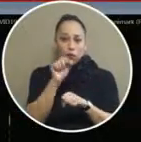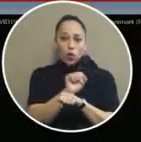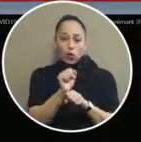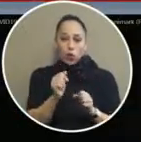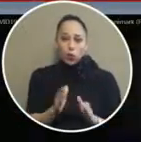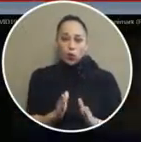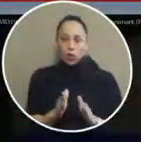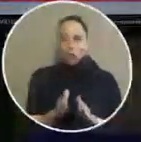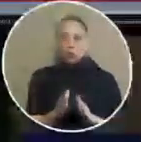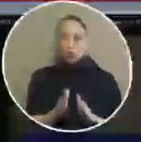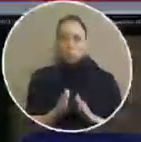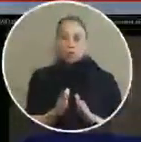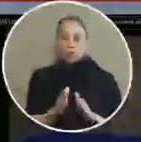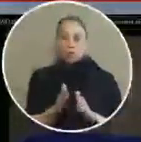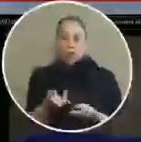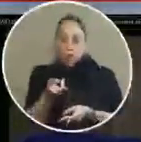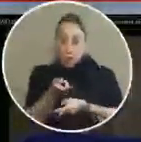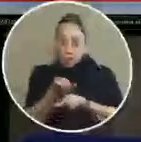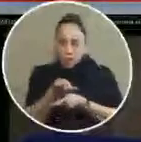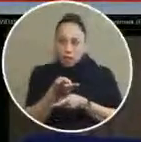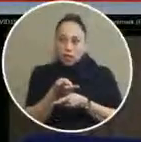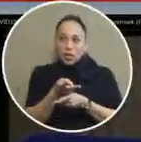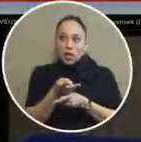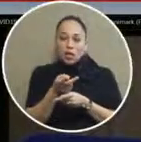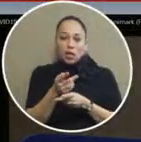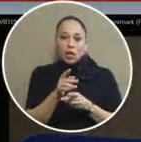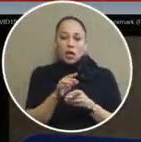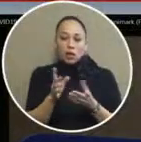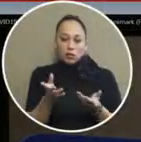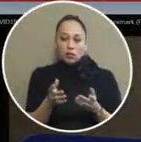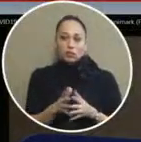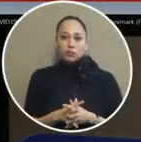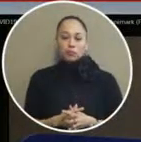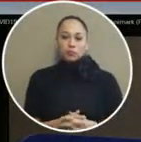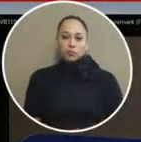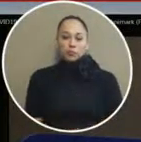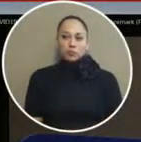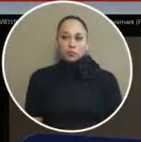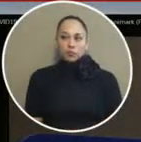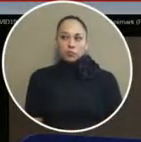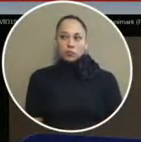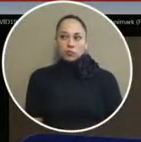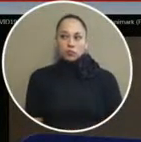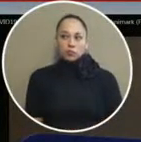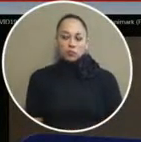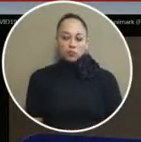employees is taken care of, as well as the public that they serve.